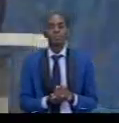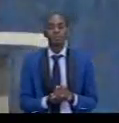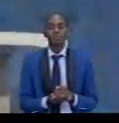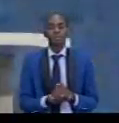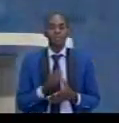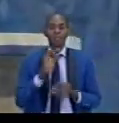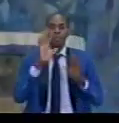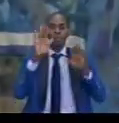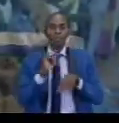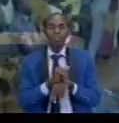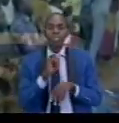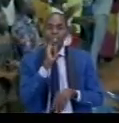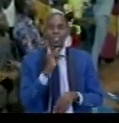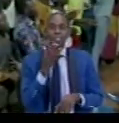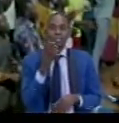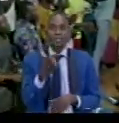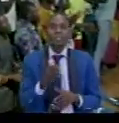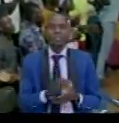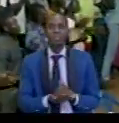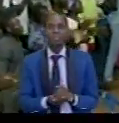there.